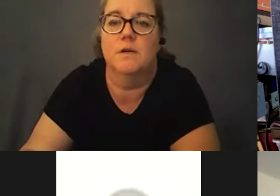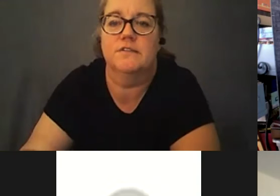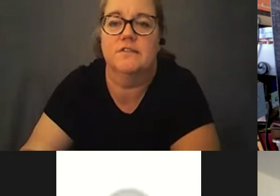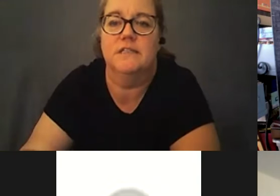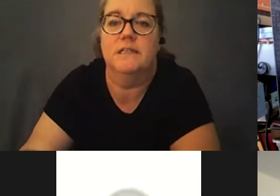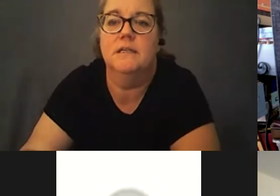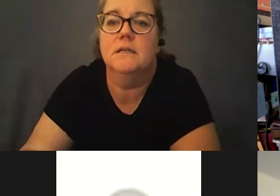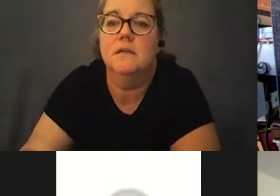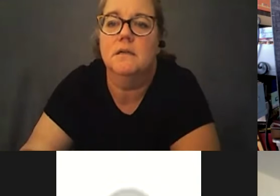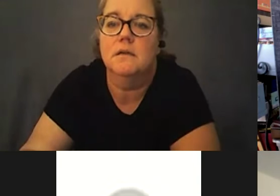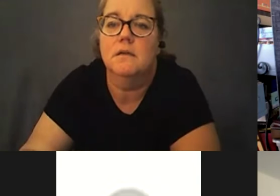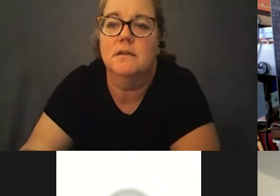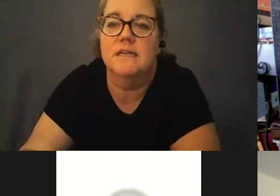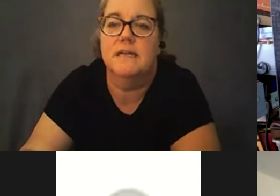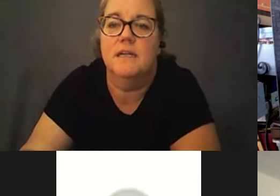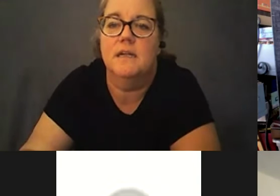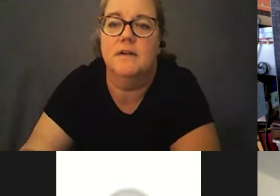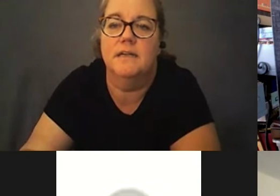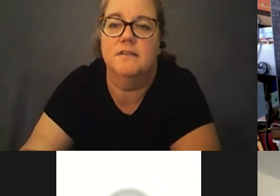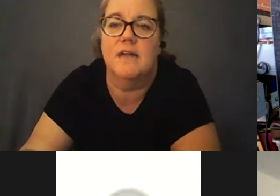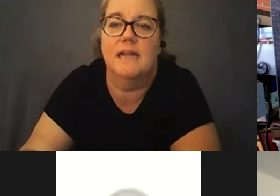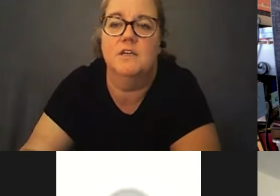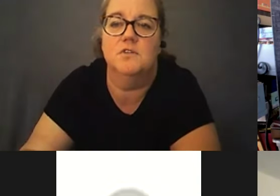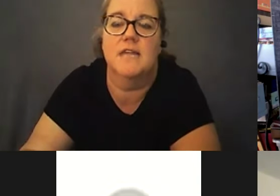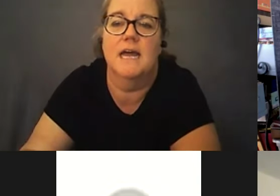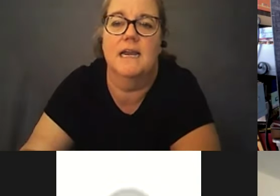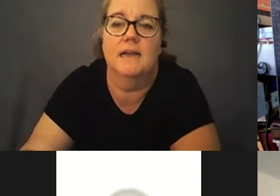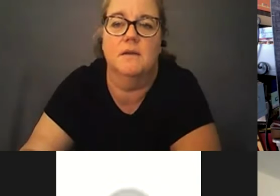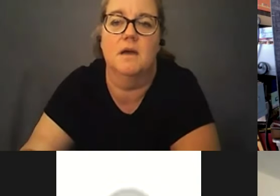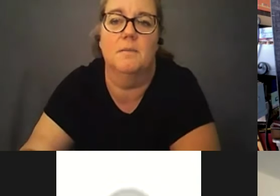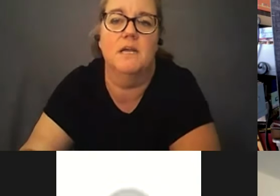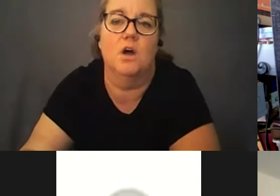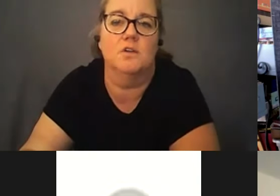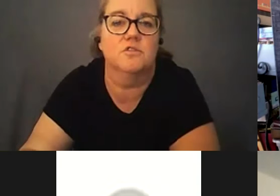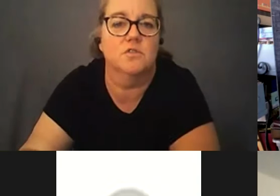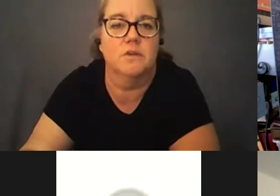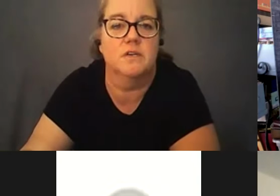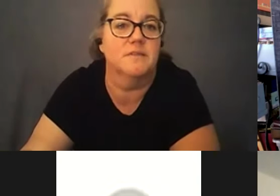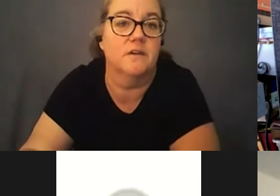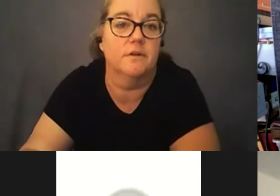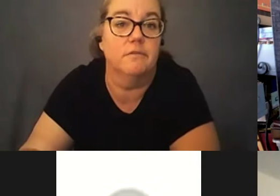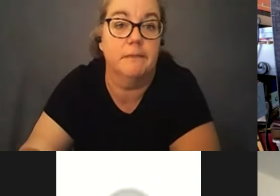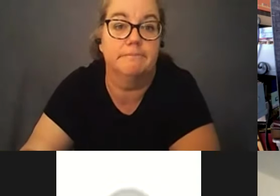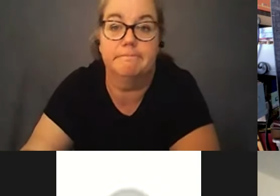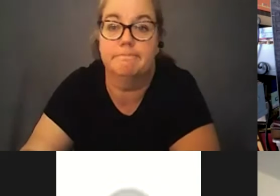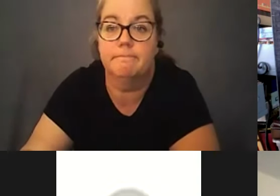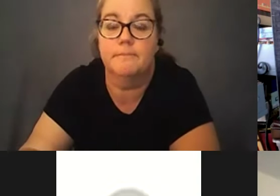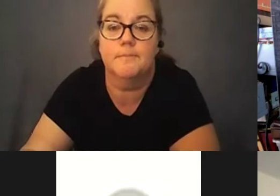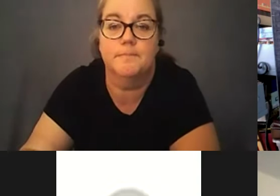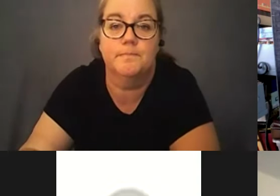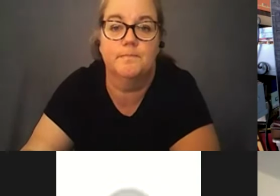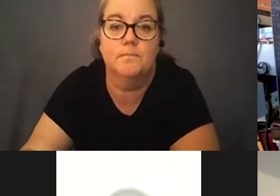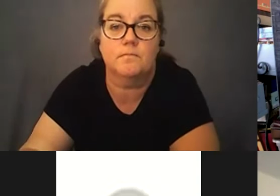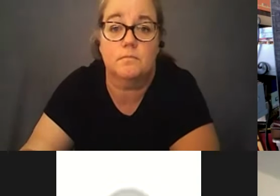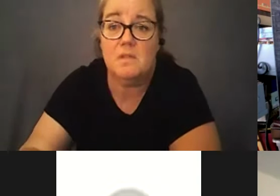phone as well, says Dee Dee. See, Okay. Here it is. I can use that, and I can make calls through Sorensen on my cell phone. Yep. So